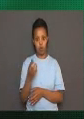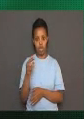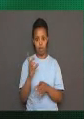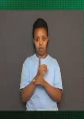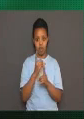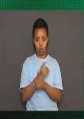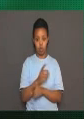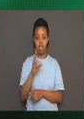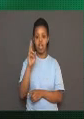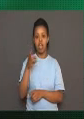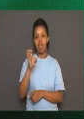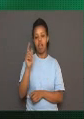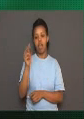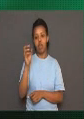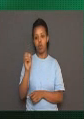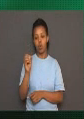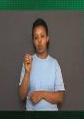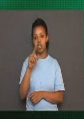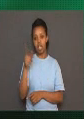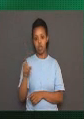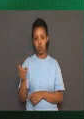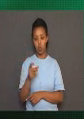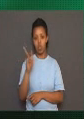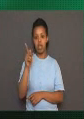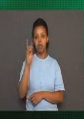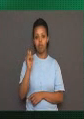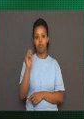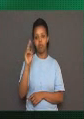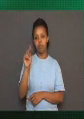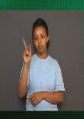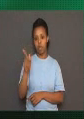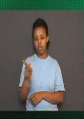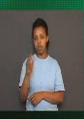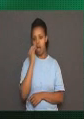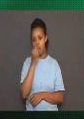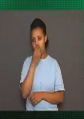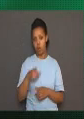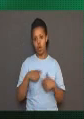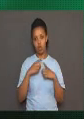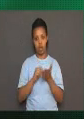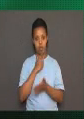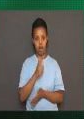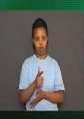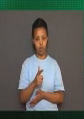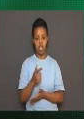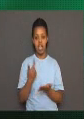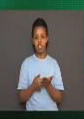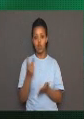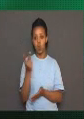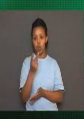will be heterozygous and have pink flowers. If two of